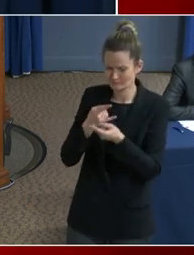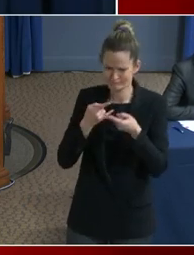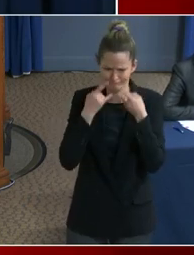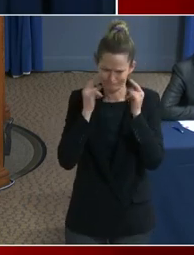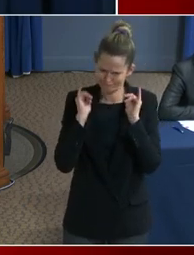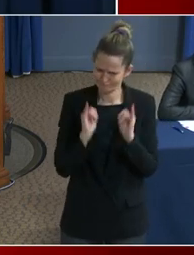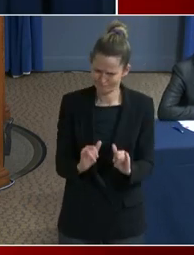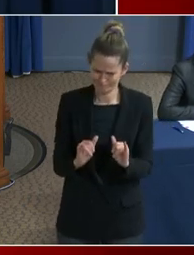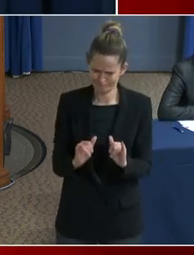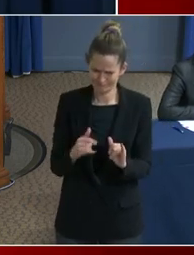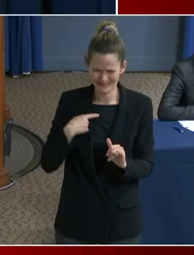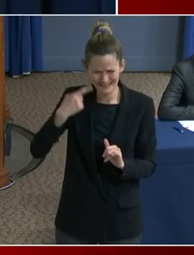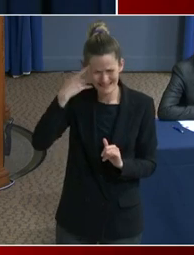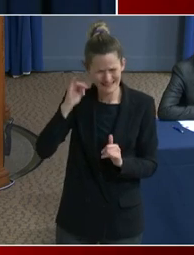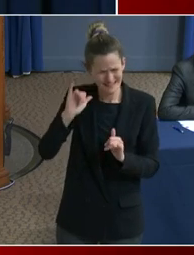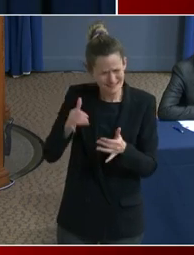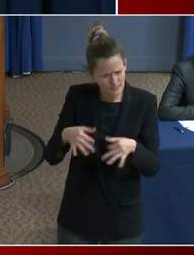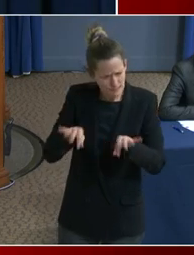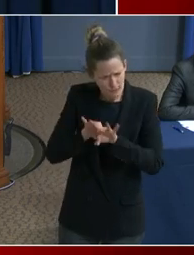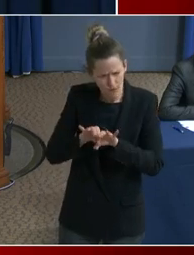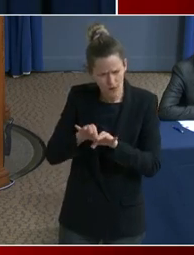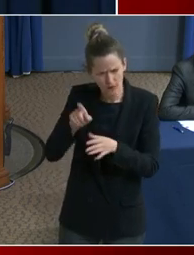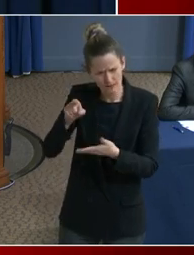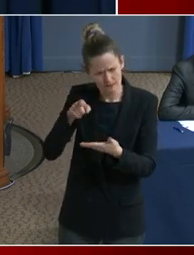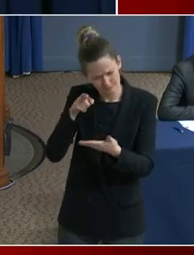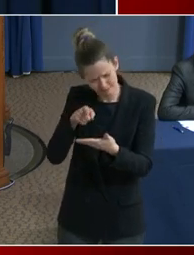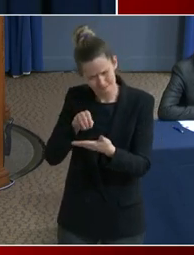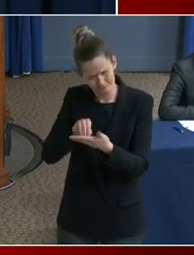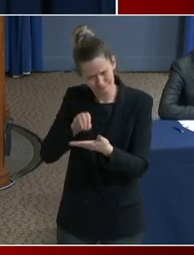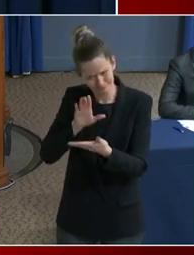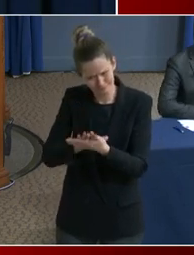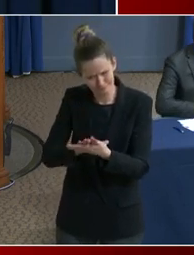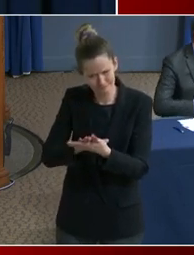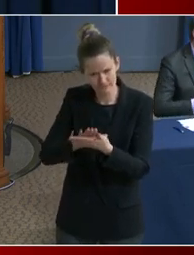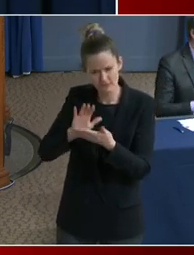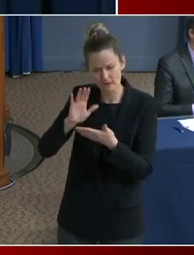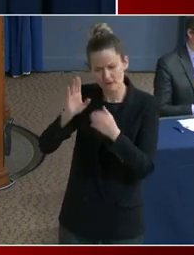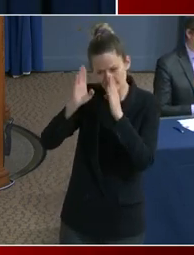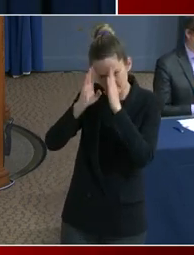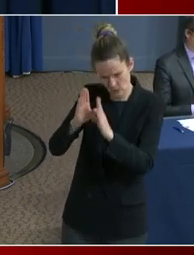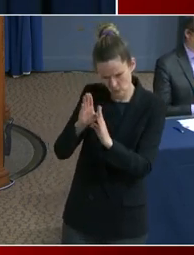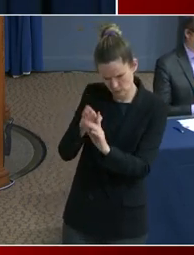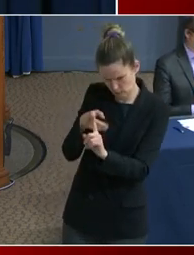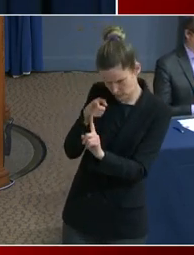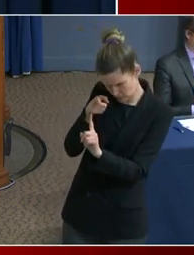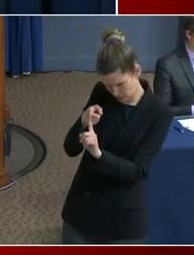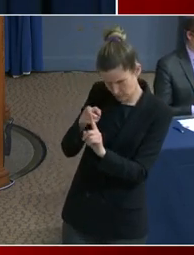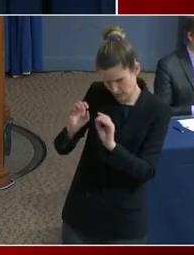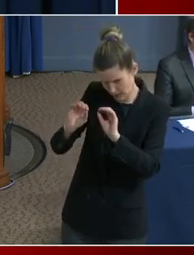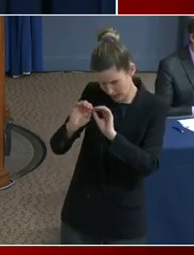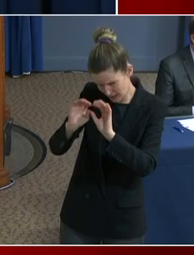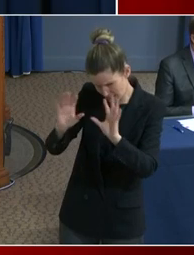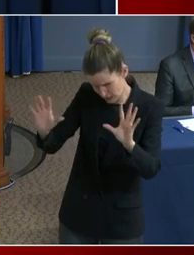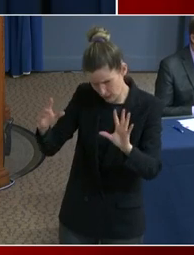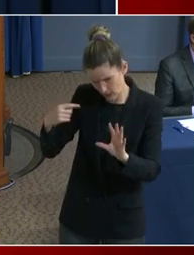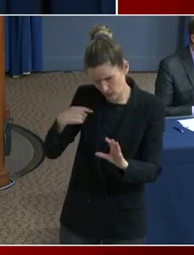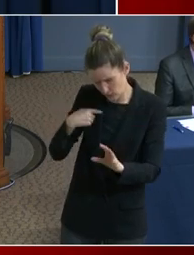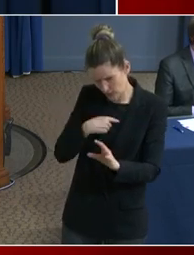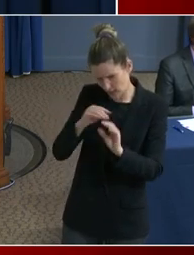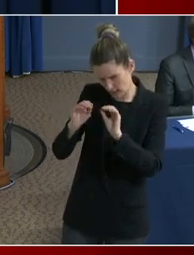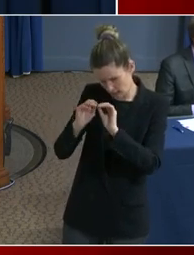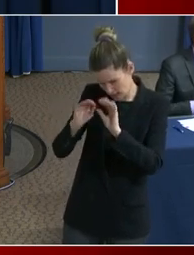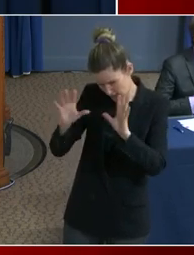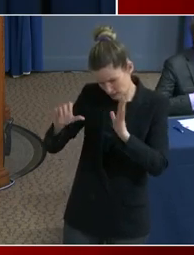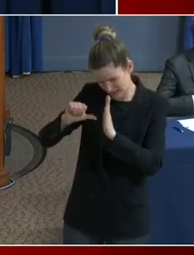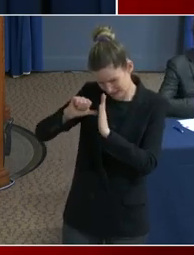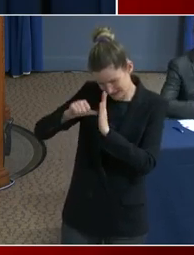it's important to put a very fine point on the mayor's clarification to you that we want to be clear with people